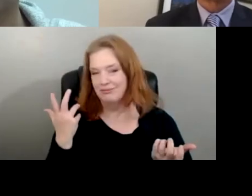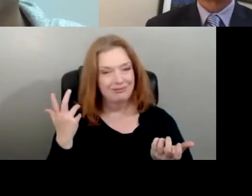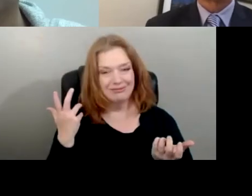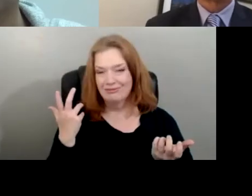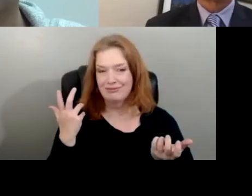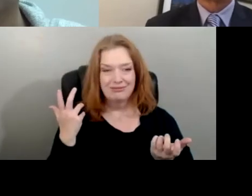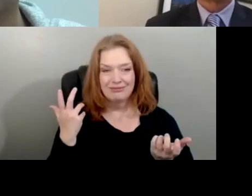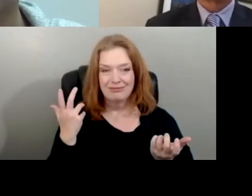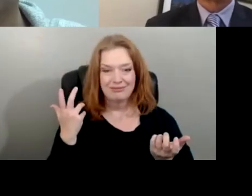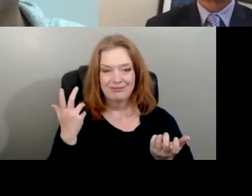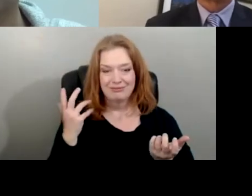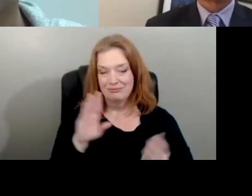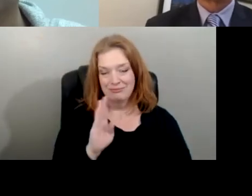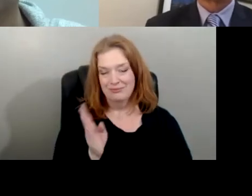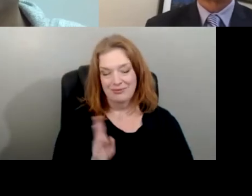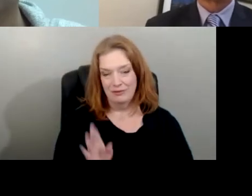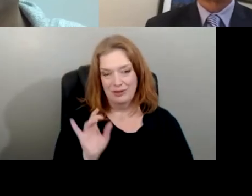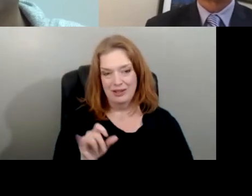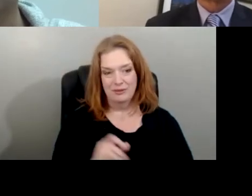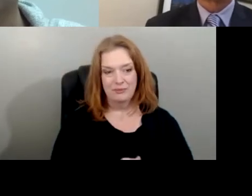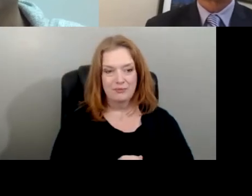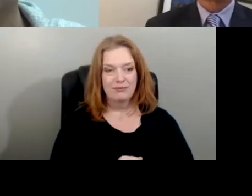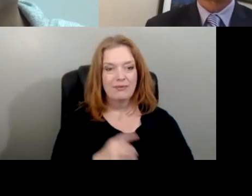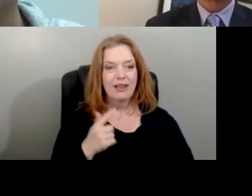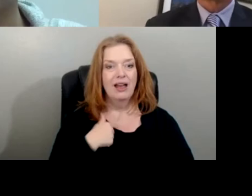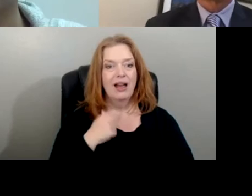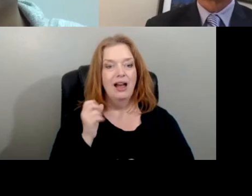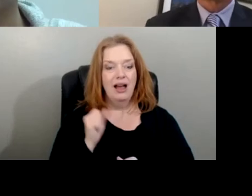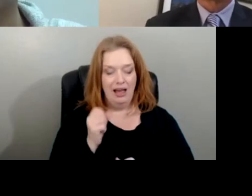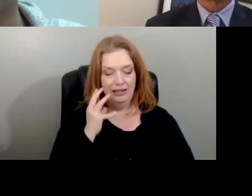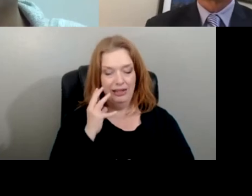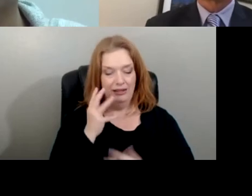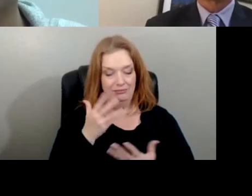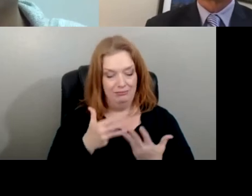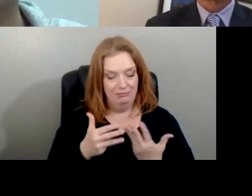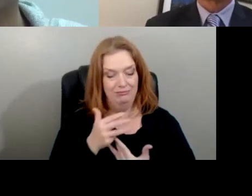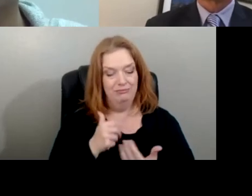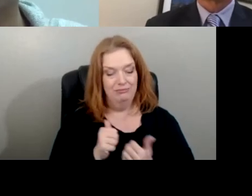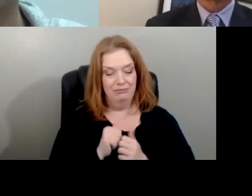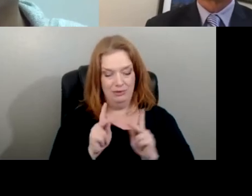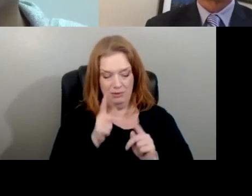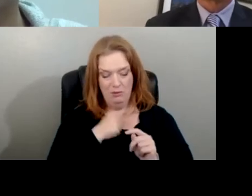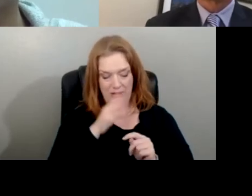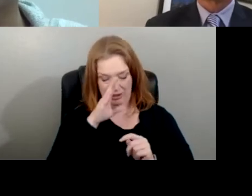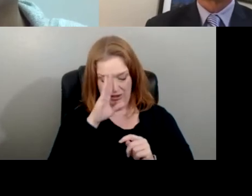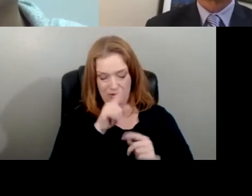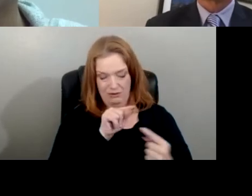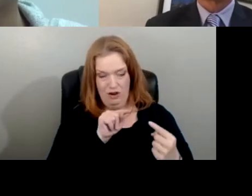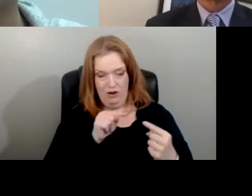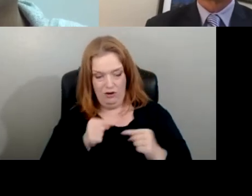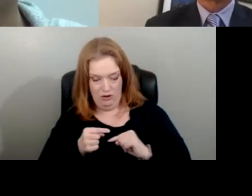I can be around individuals who have harmed me, who I've worked on healing in community with, and that's something